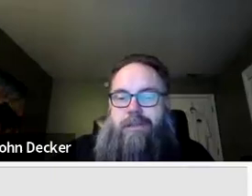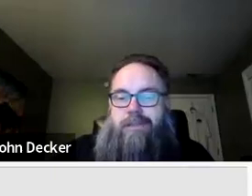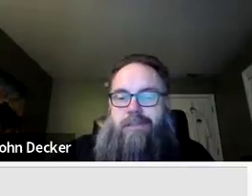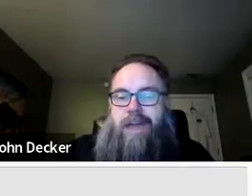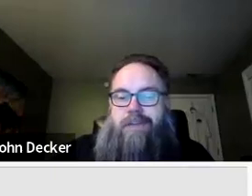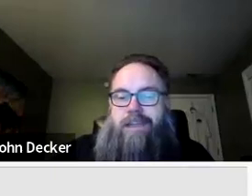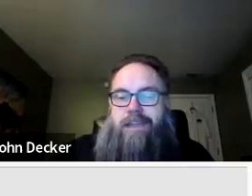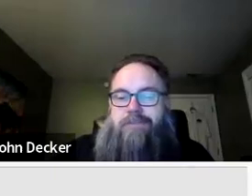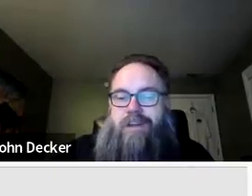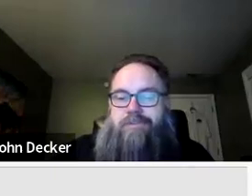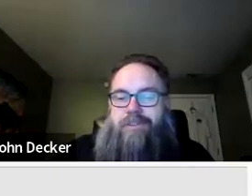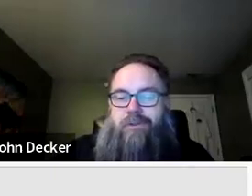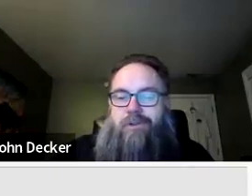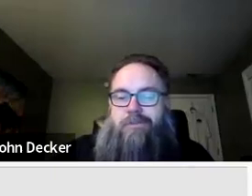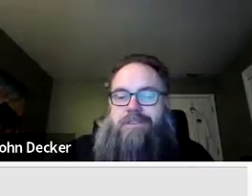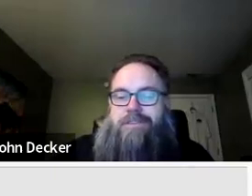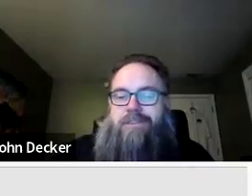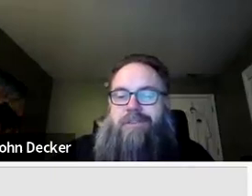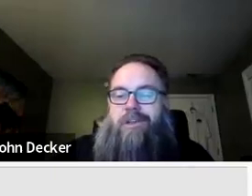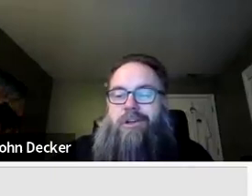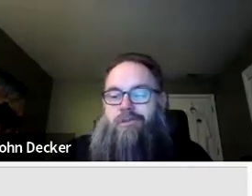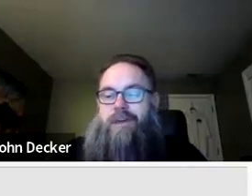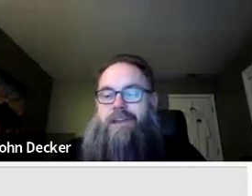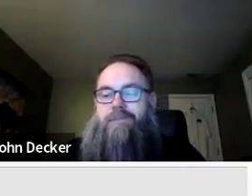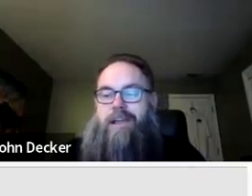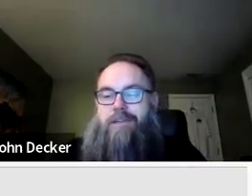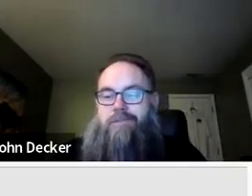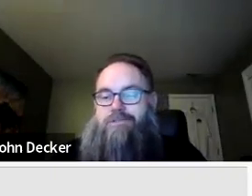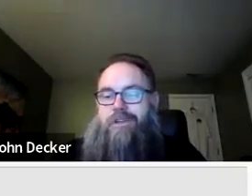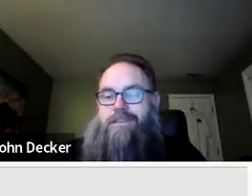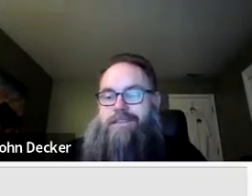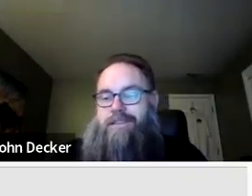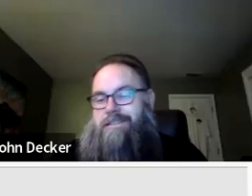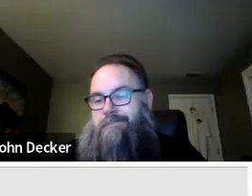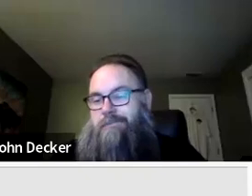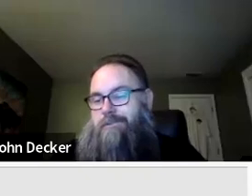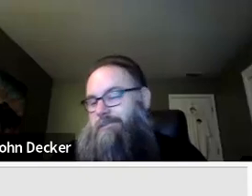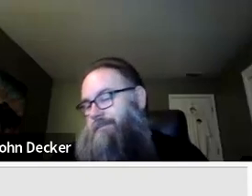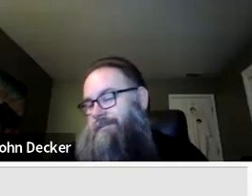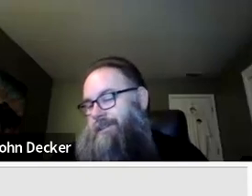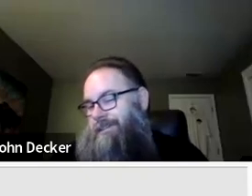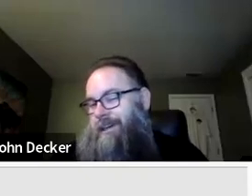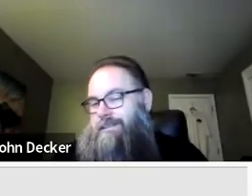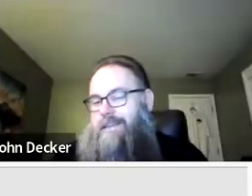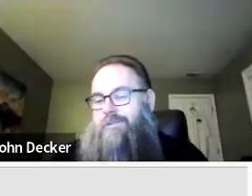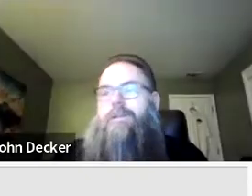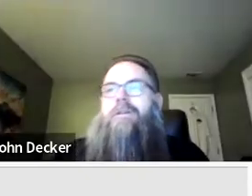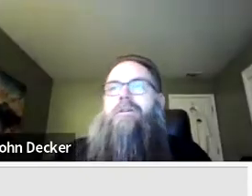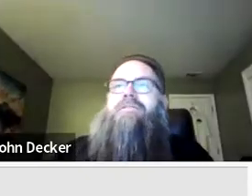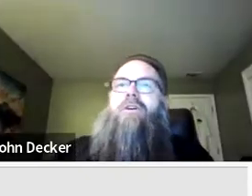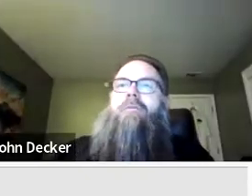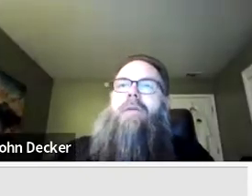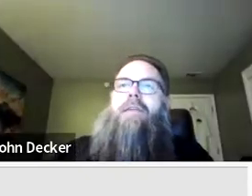this during the PAC meeting, and we've talked about the hold harmless and stuff. Would you mind if I kind of used you guys as an example a little bit, maybe? Yeah, is that